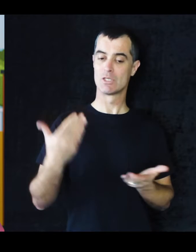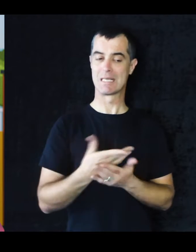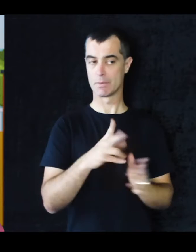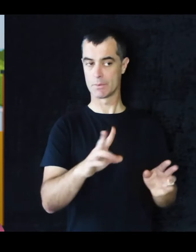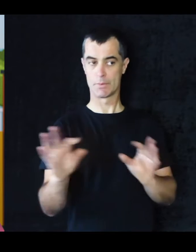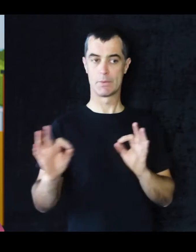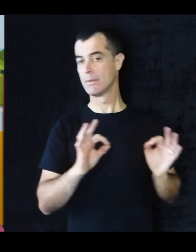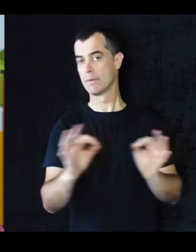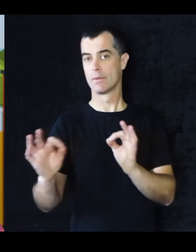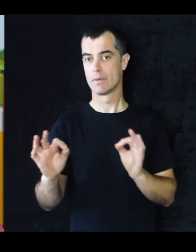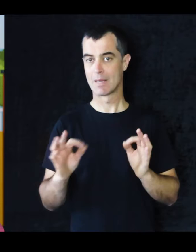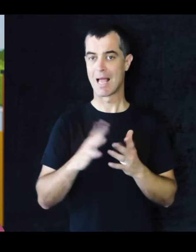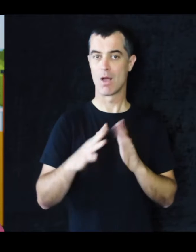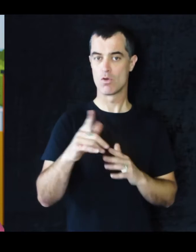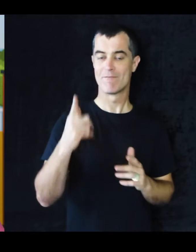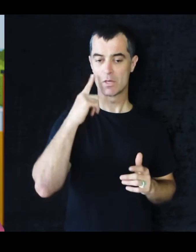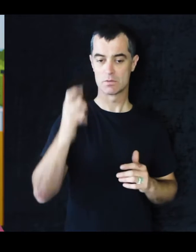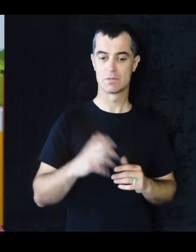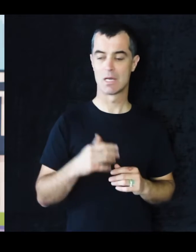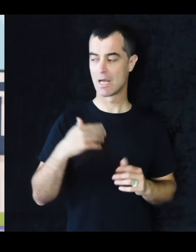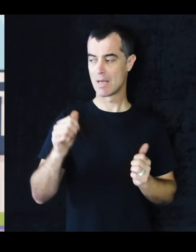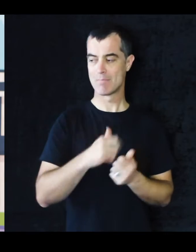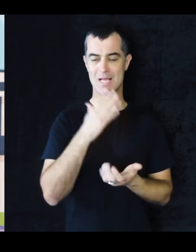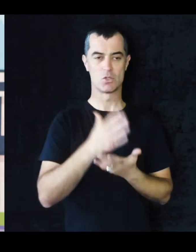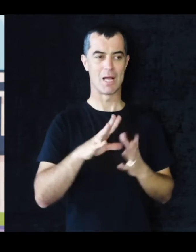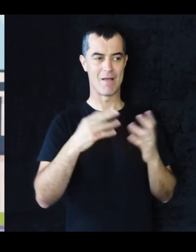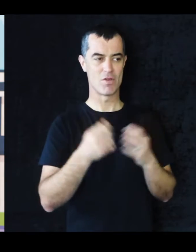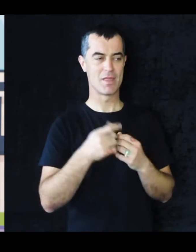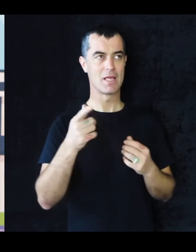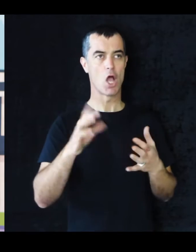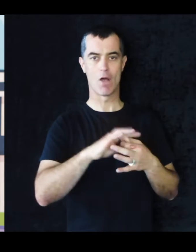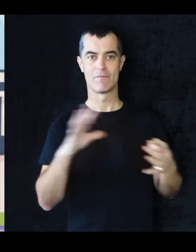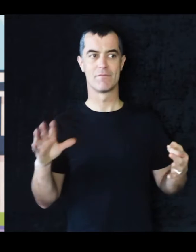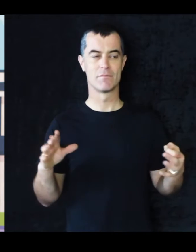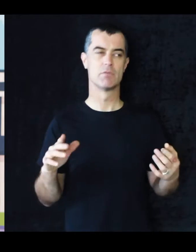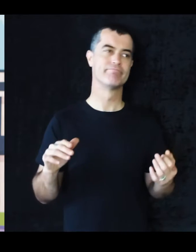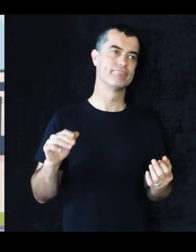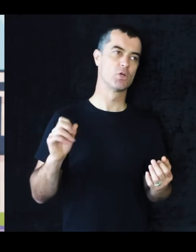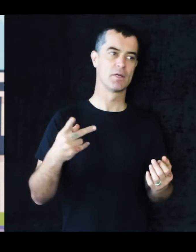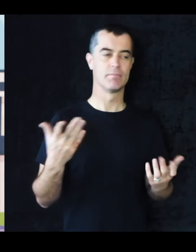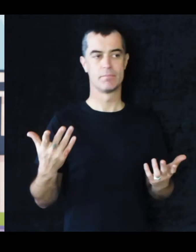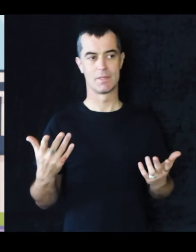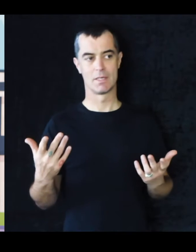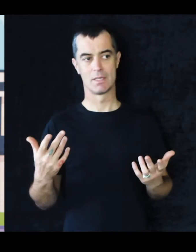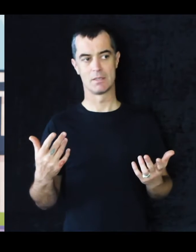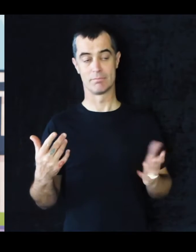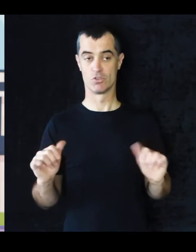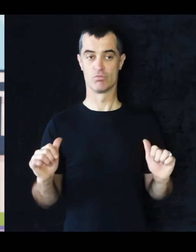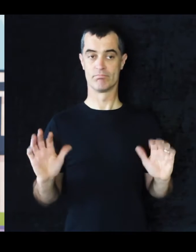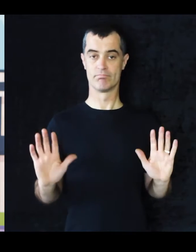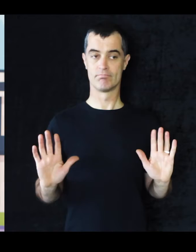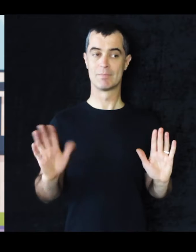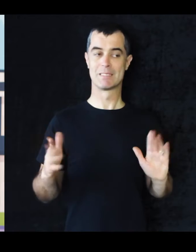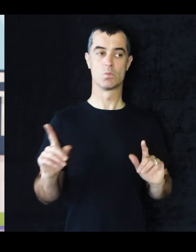have to keep it the way you found it. I make sure everything is disconnected. Okay, end